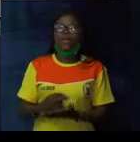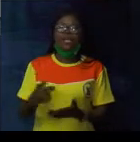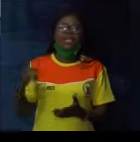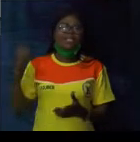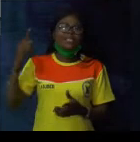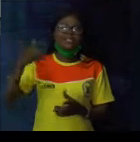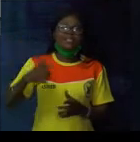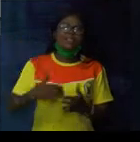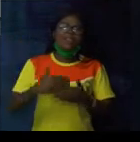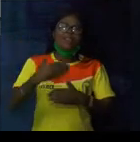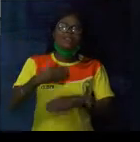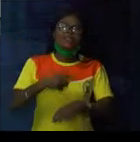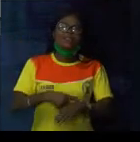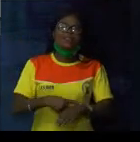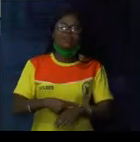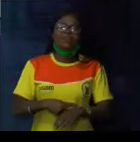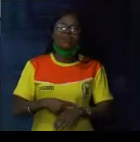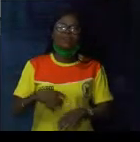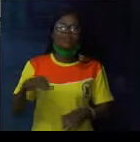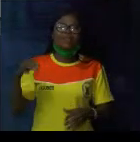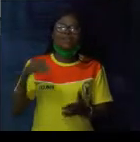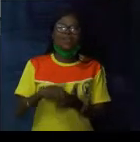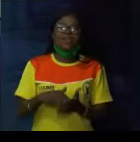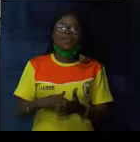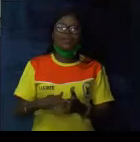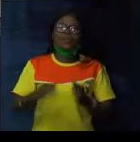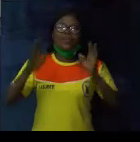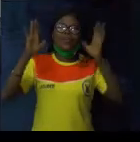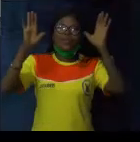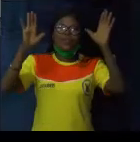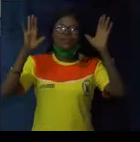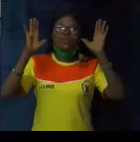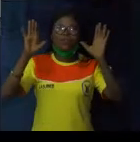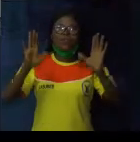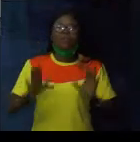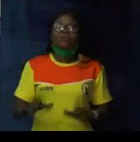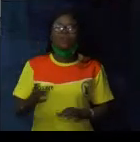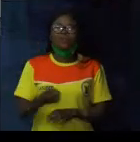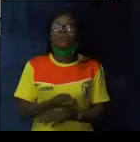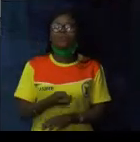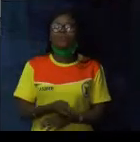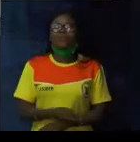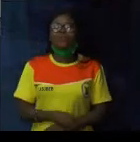class. Till I come your way in the next lesson, remain wonderful mathematicians.